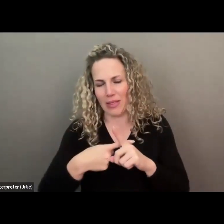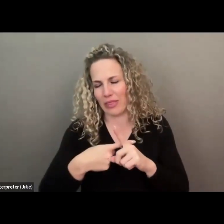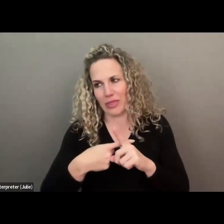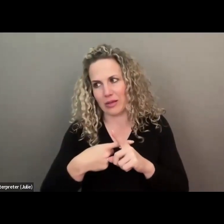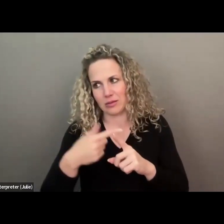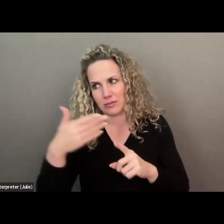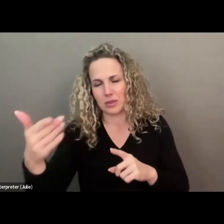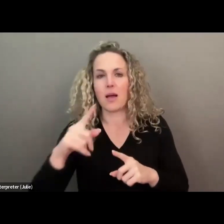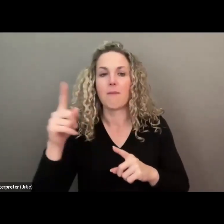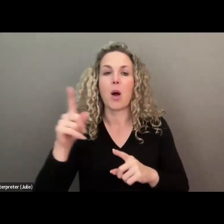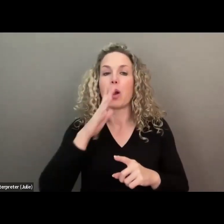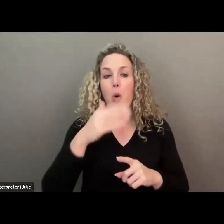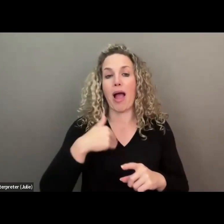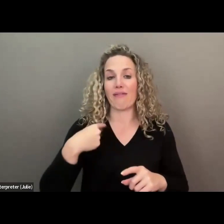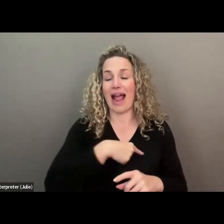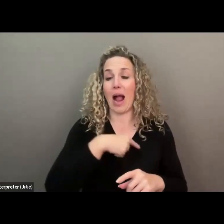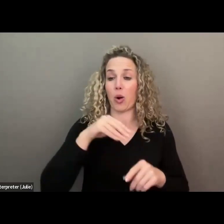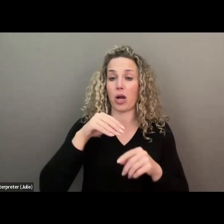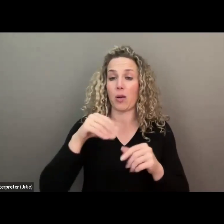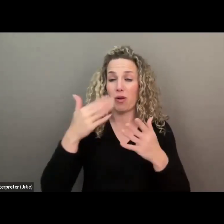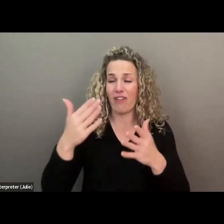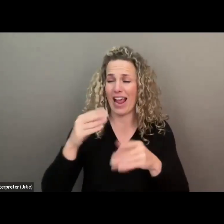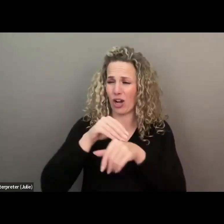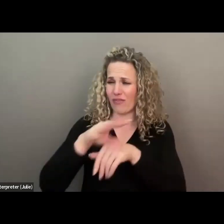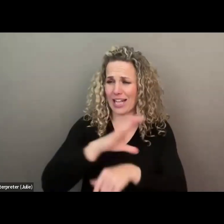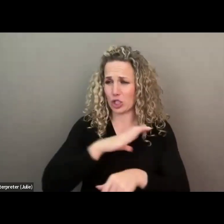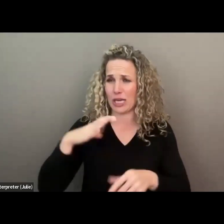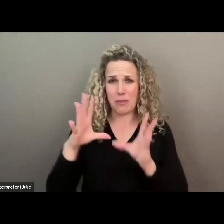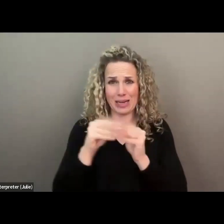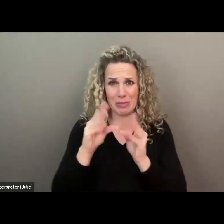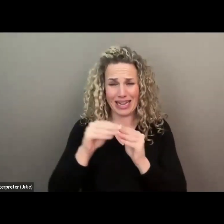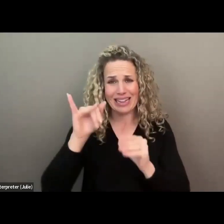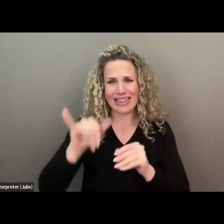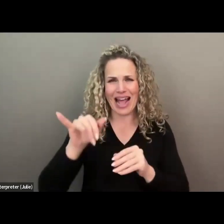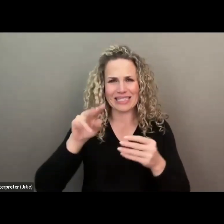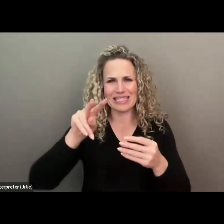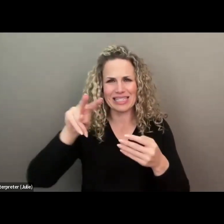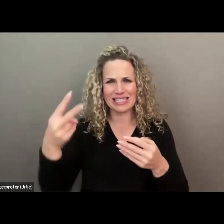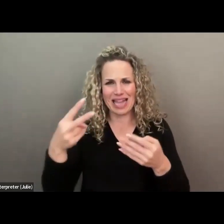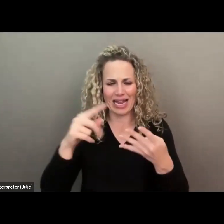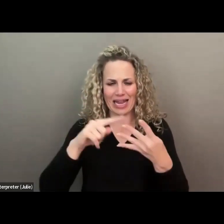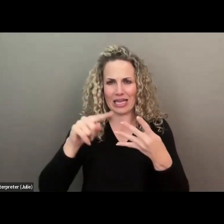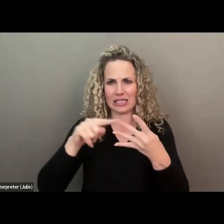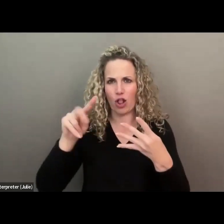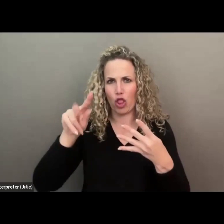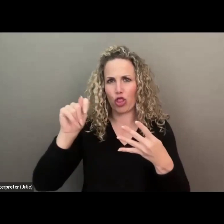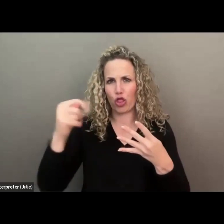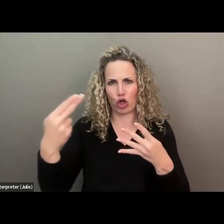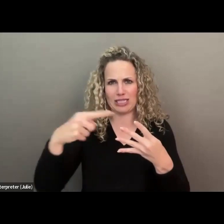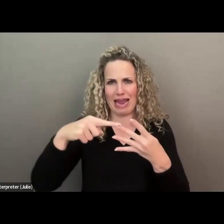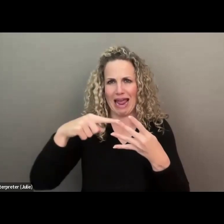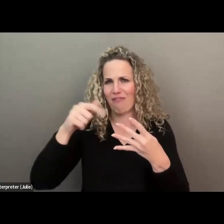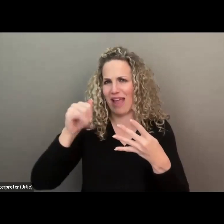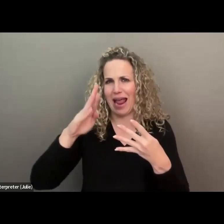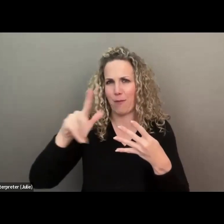However, we will have our provider advisory committee meeting coming up, and that will be the second Thursday of April, which will